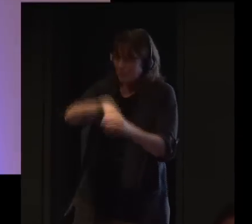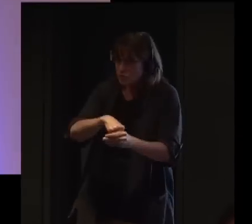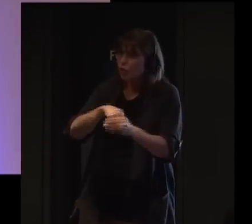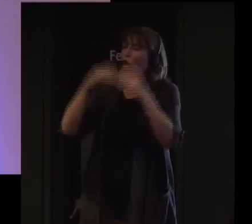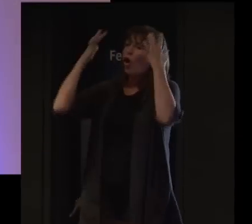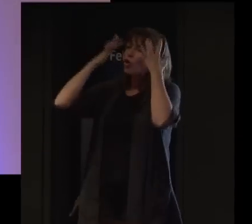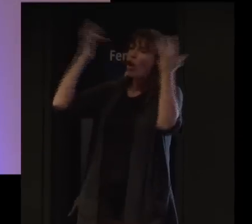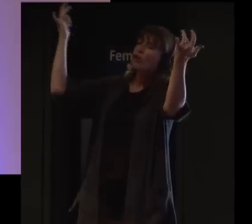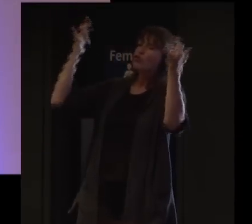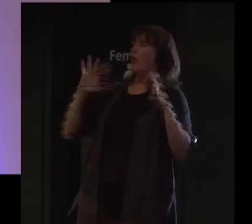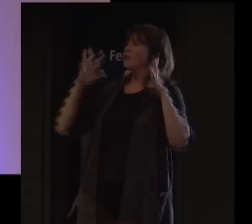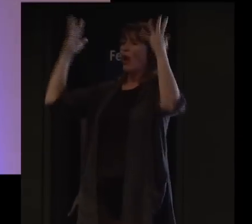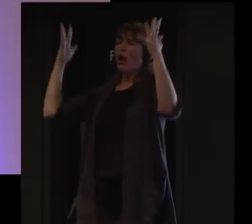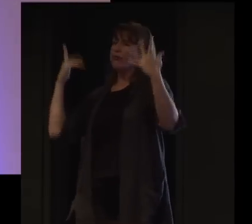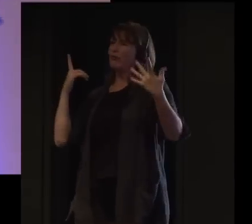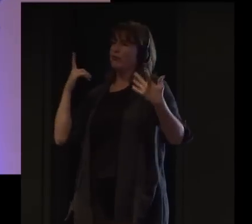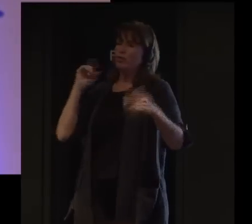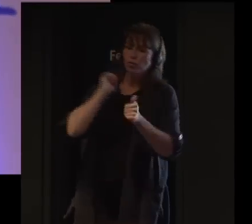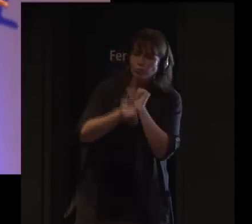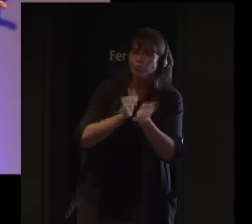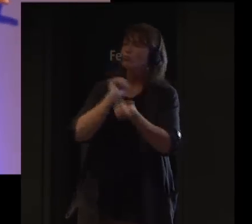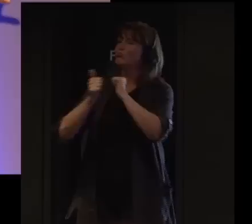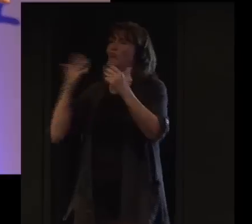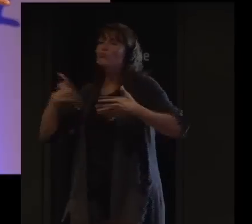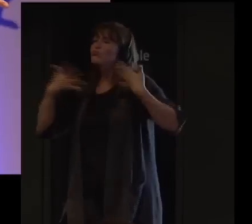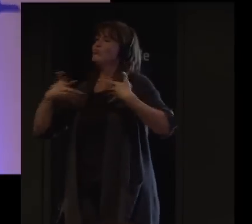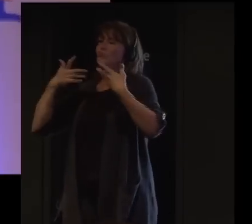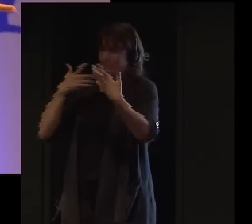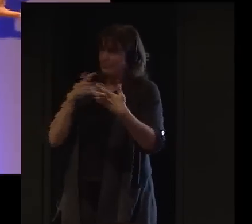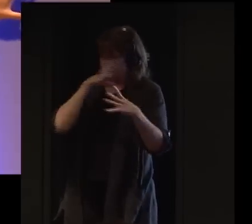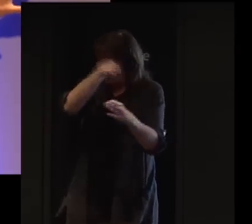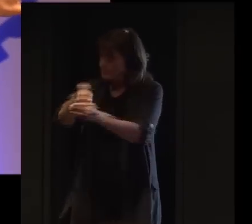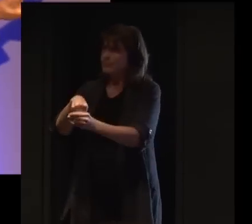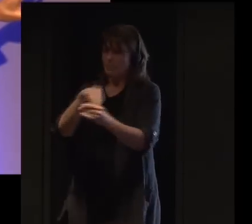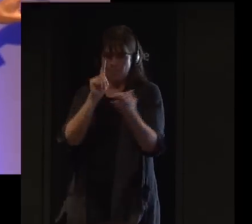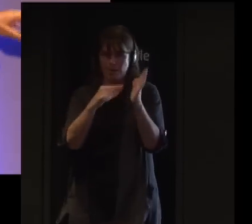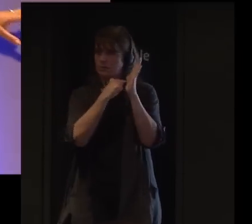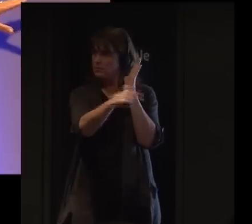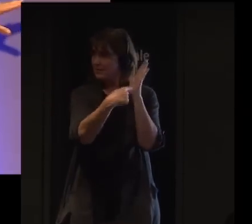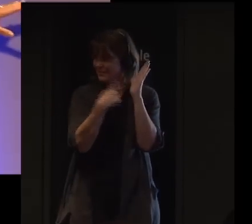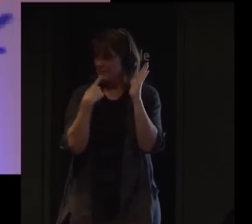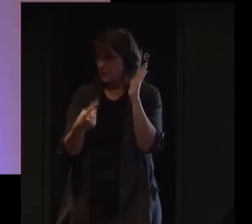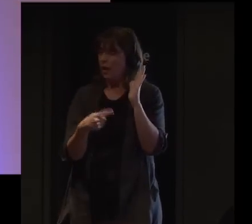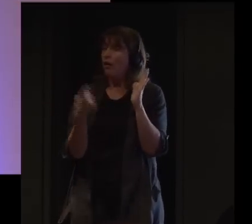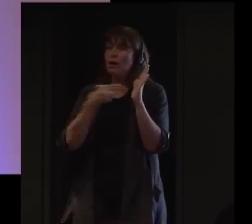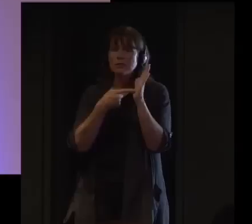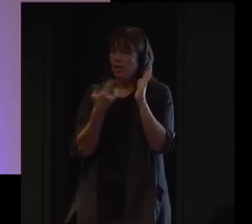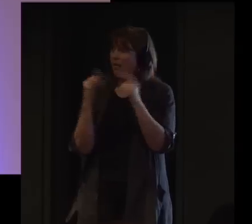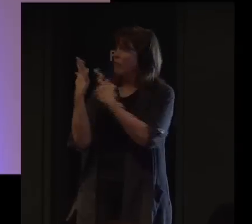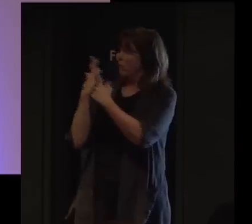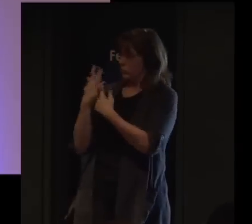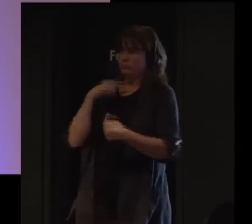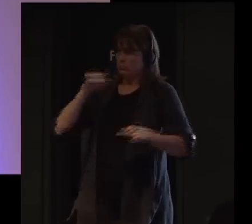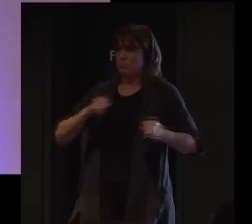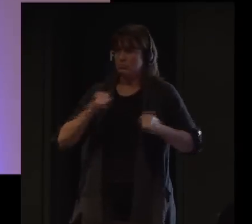cultural life. And then if you want, you can find it and download it. This is an easy to read